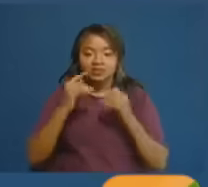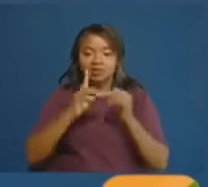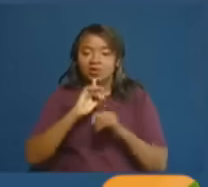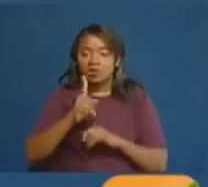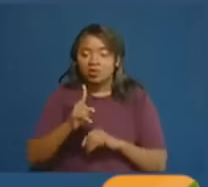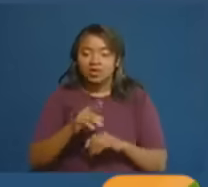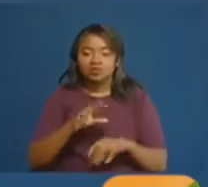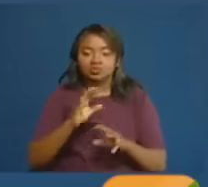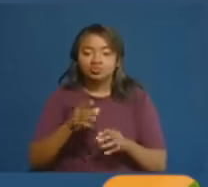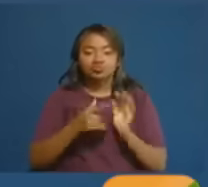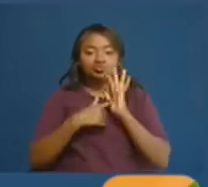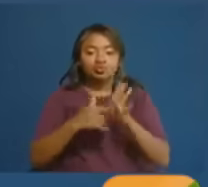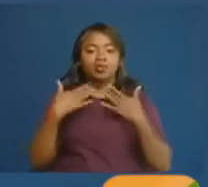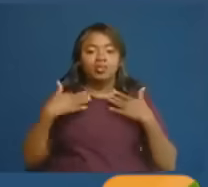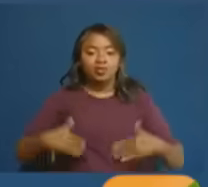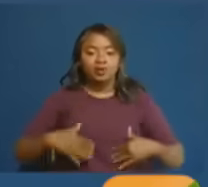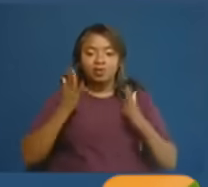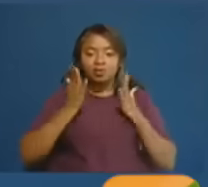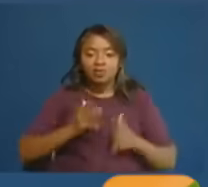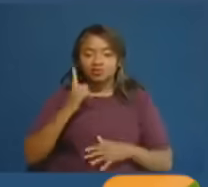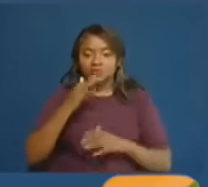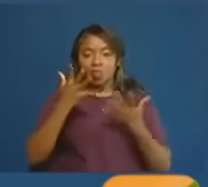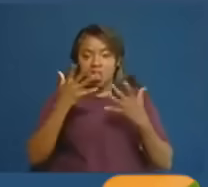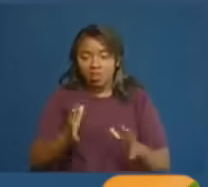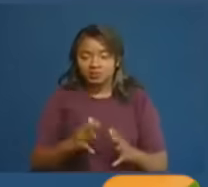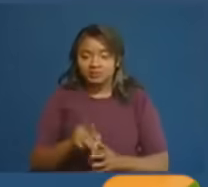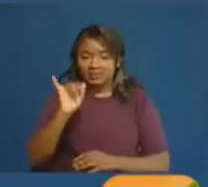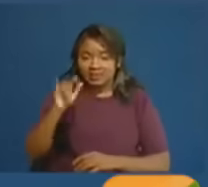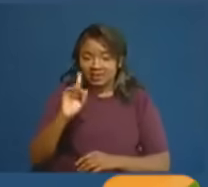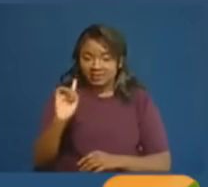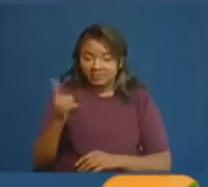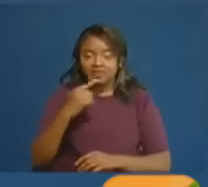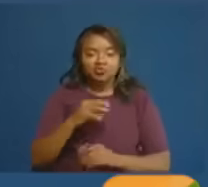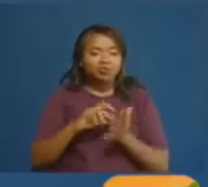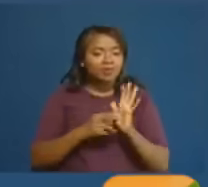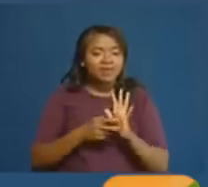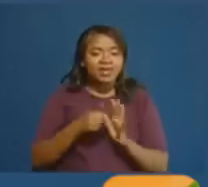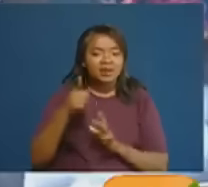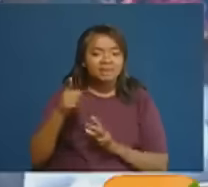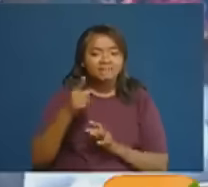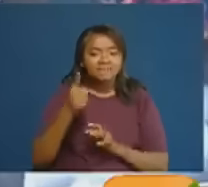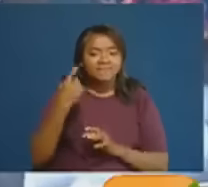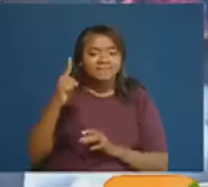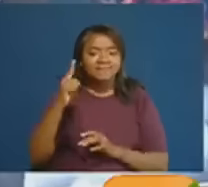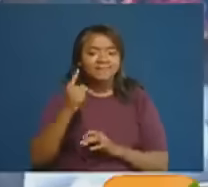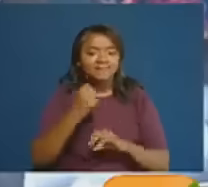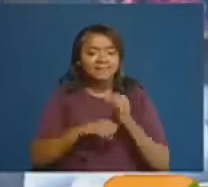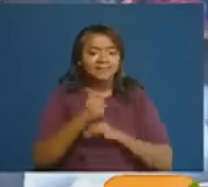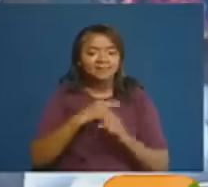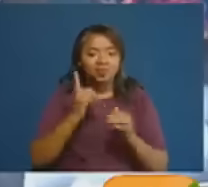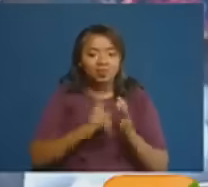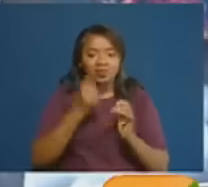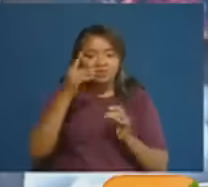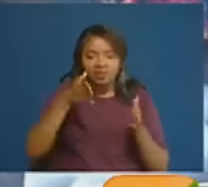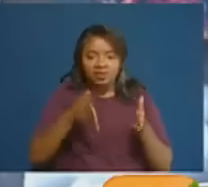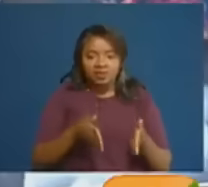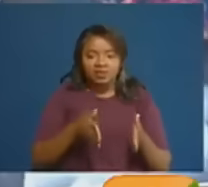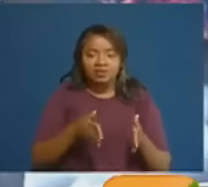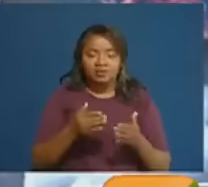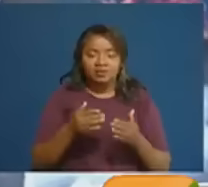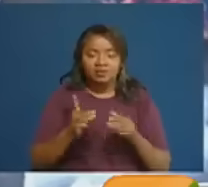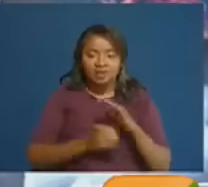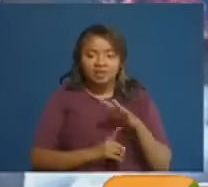person. Mm-hmm. That is first year law. So what is the responsibility on the side of the Interior Ministry, but also the police Our service? Responsibility is to